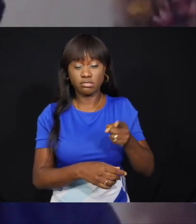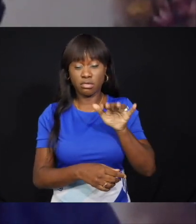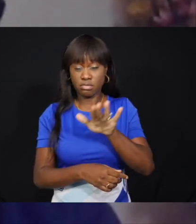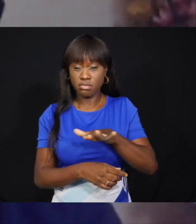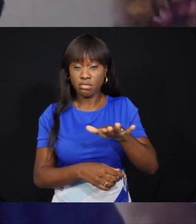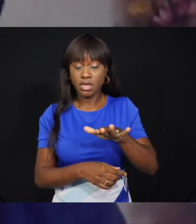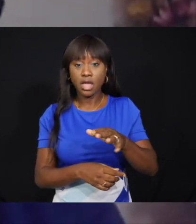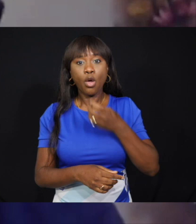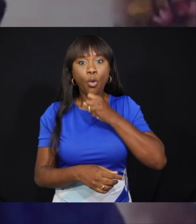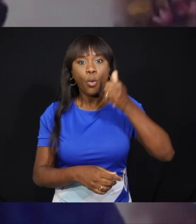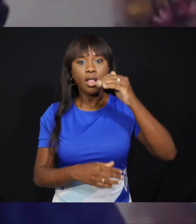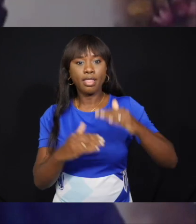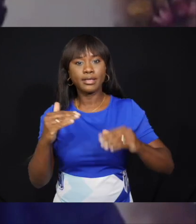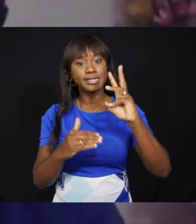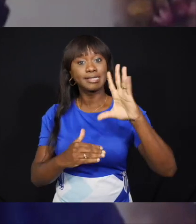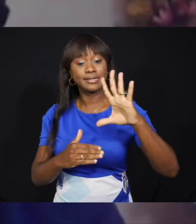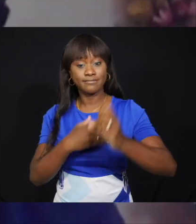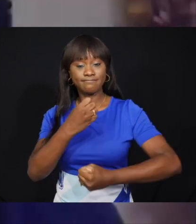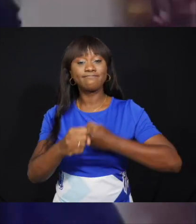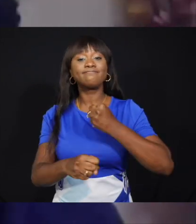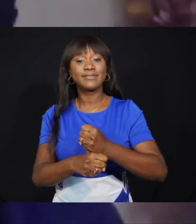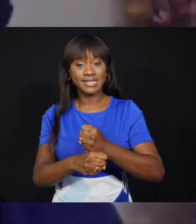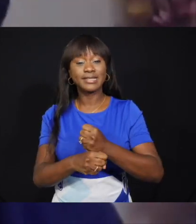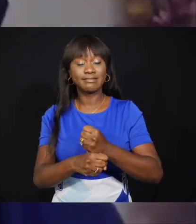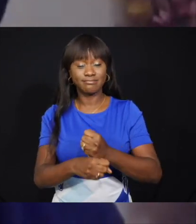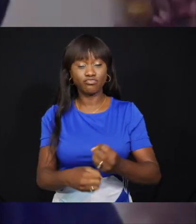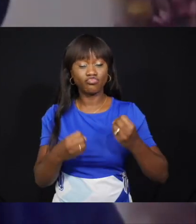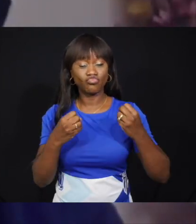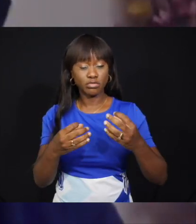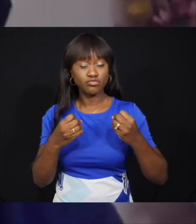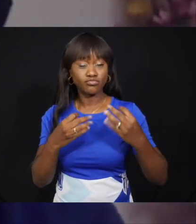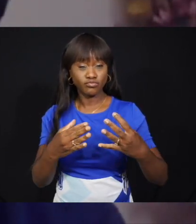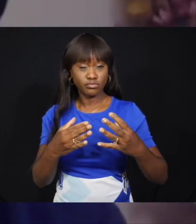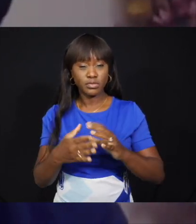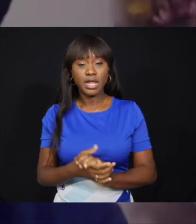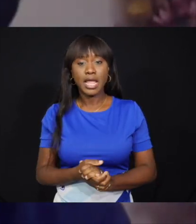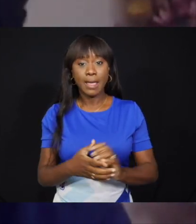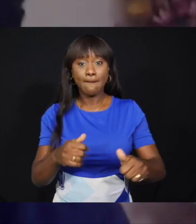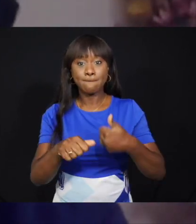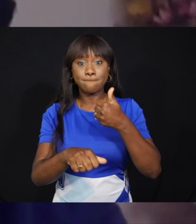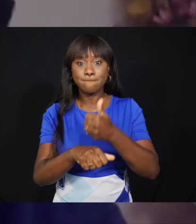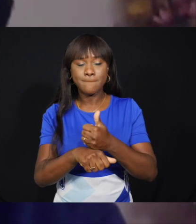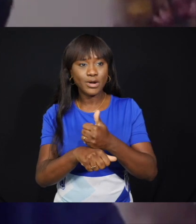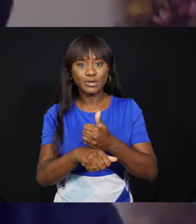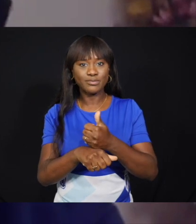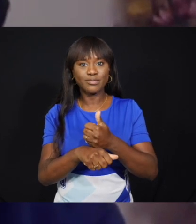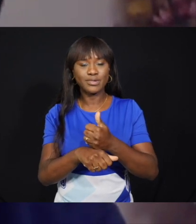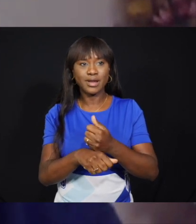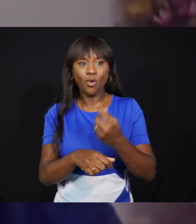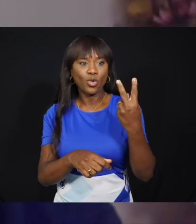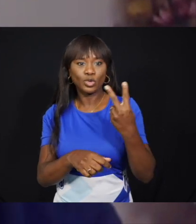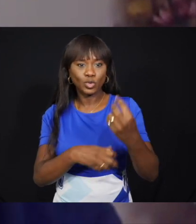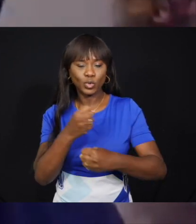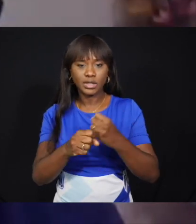and over. And even more so, 5,000 of those users are 65 years and over. So